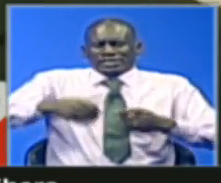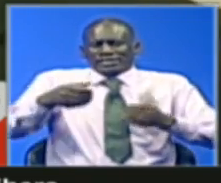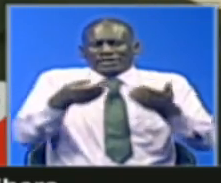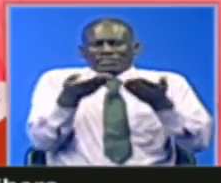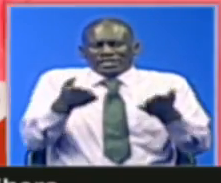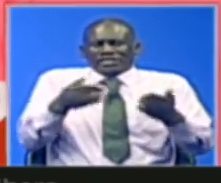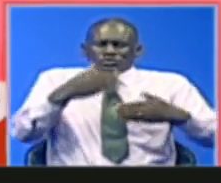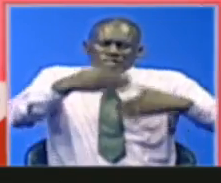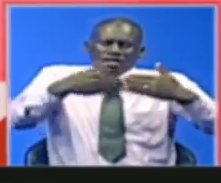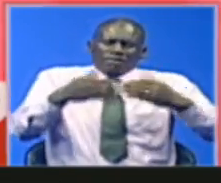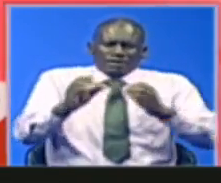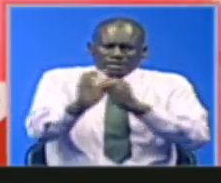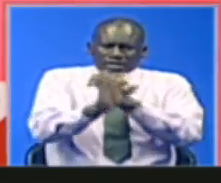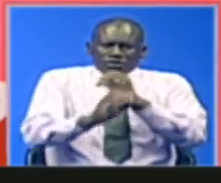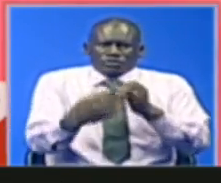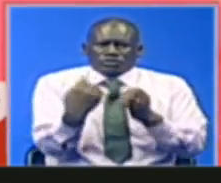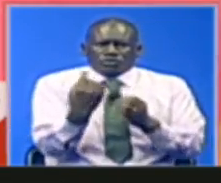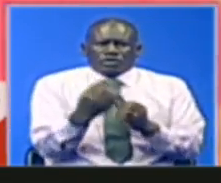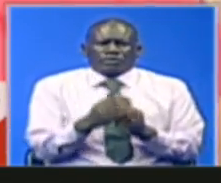neighboring countries.